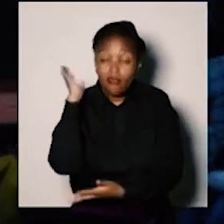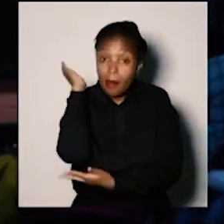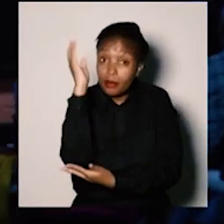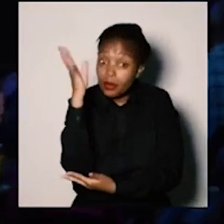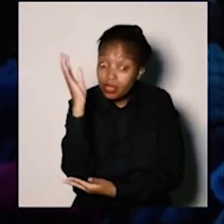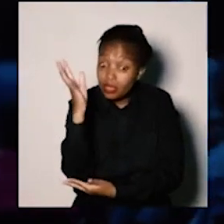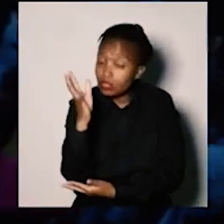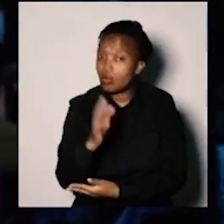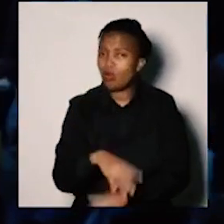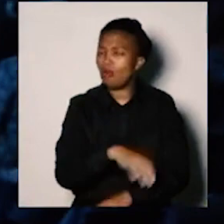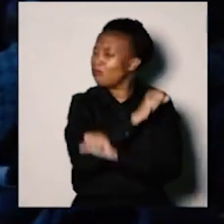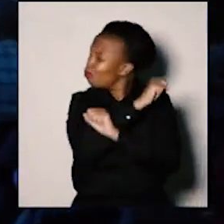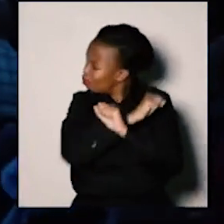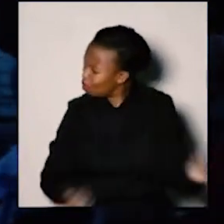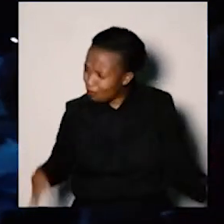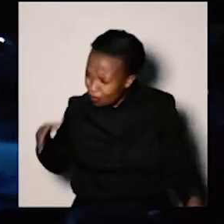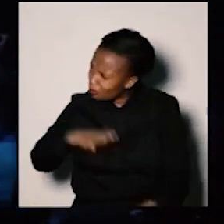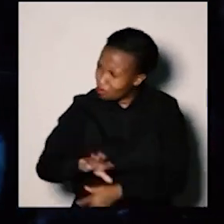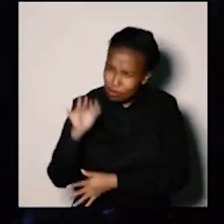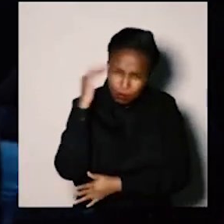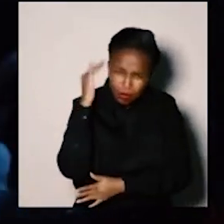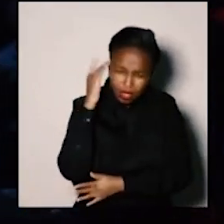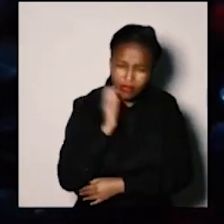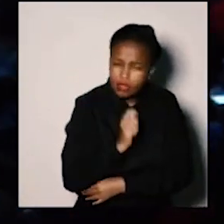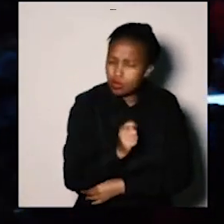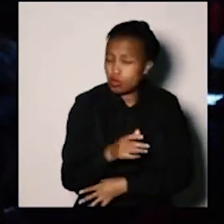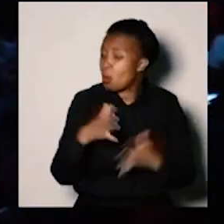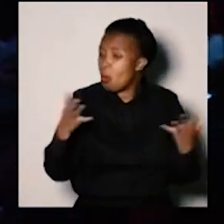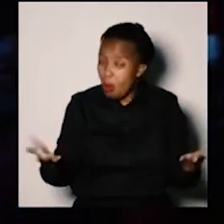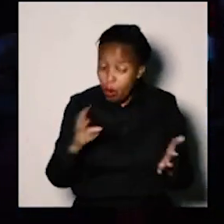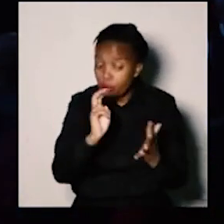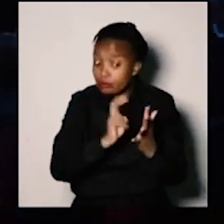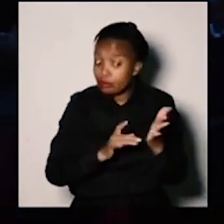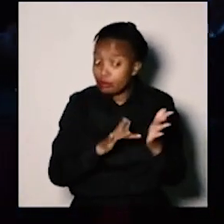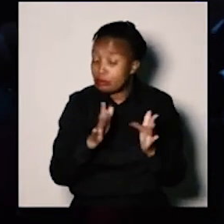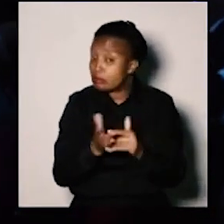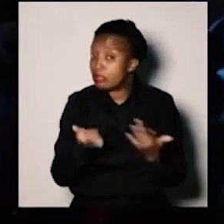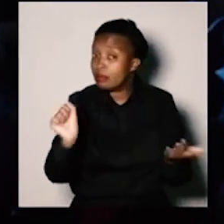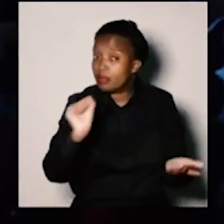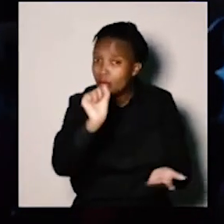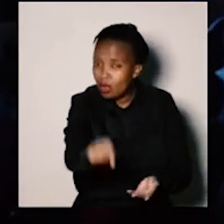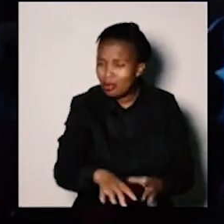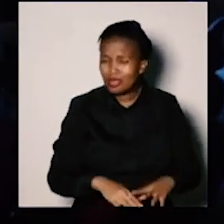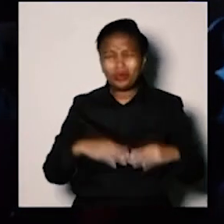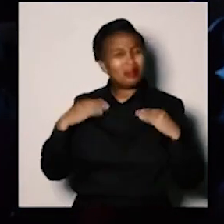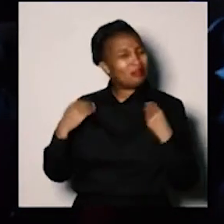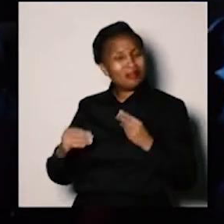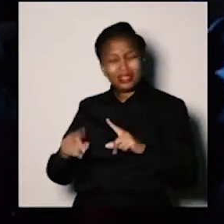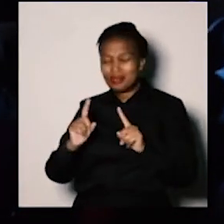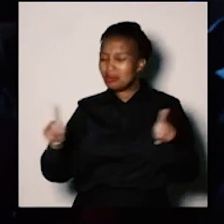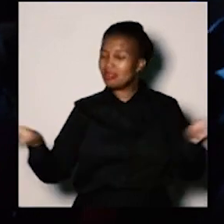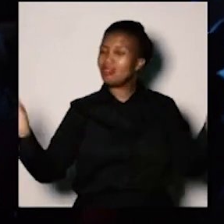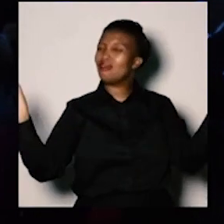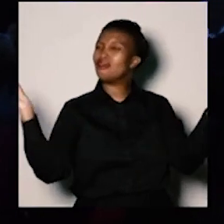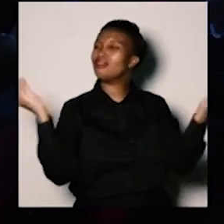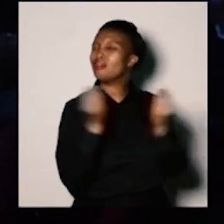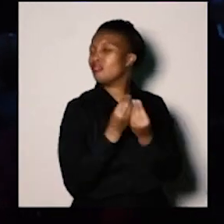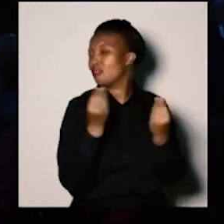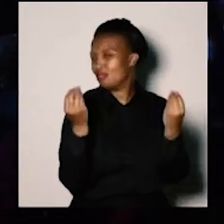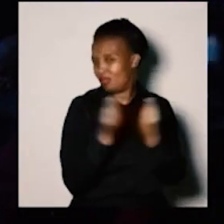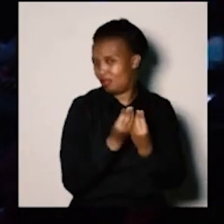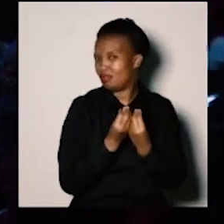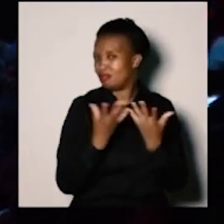Or maybe you didn't want to believe the truth. You didn't want to read the Bible. You busied yourself with other